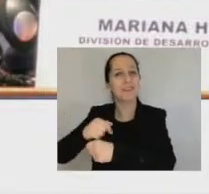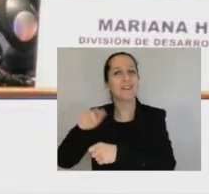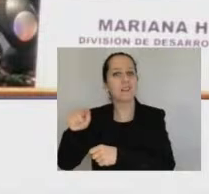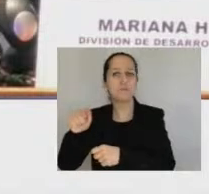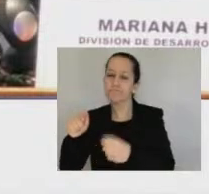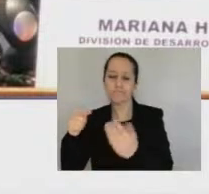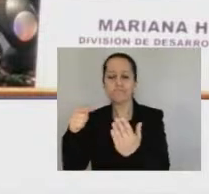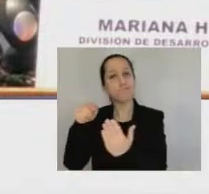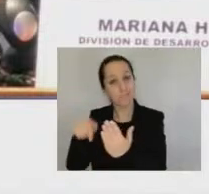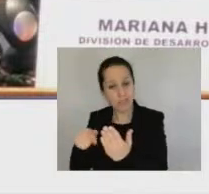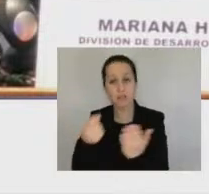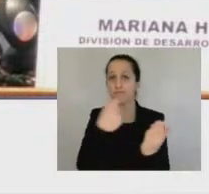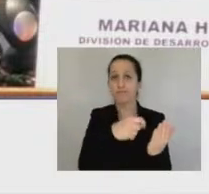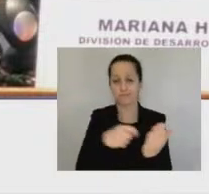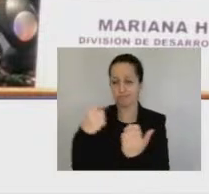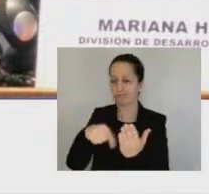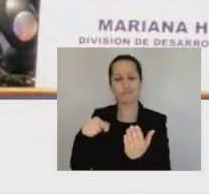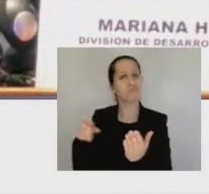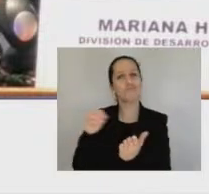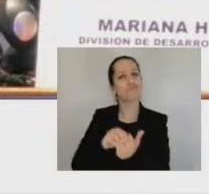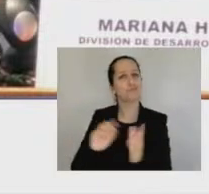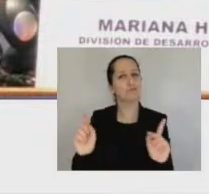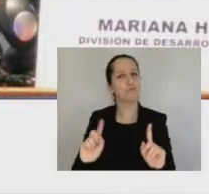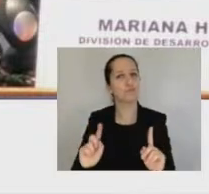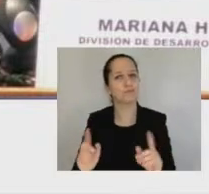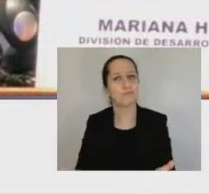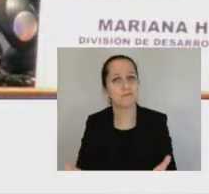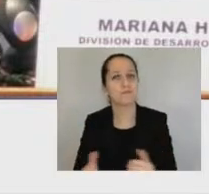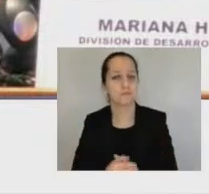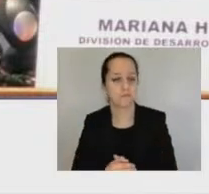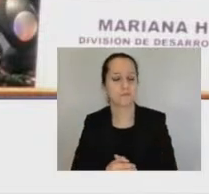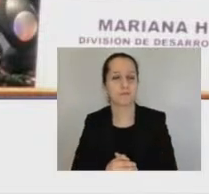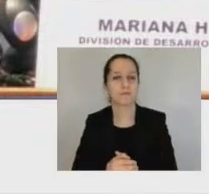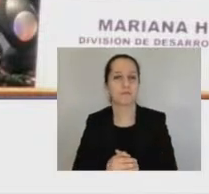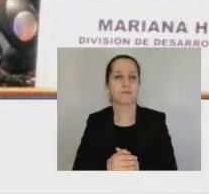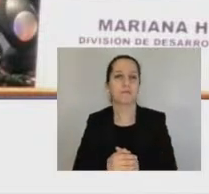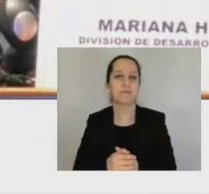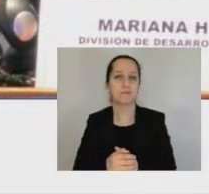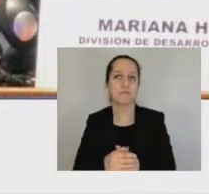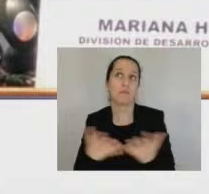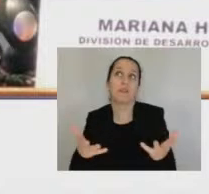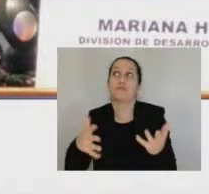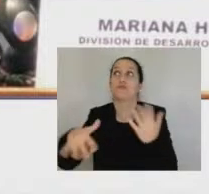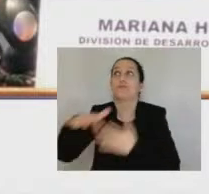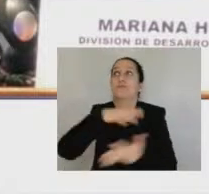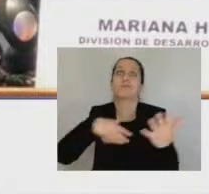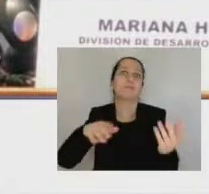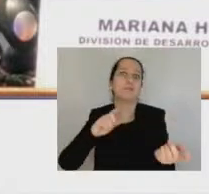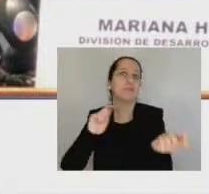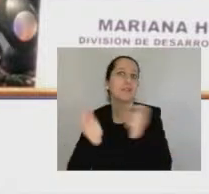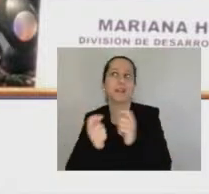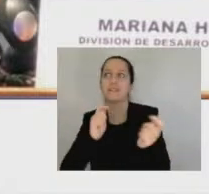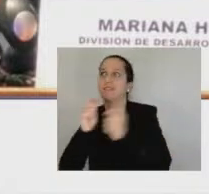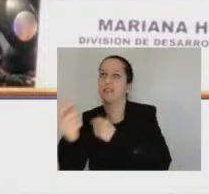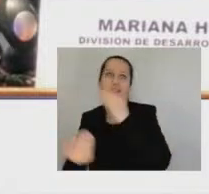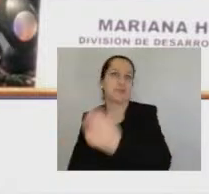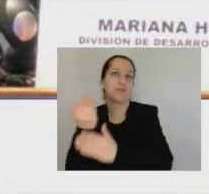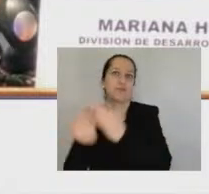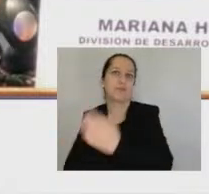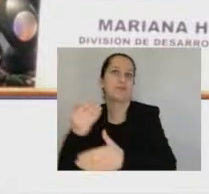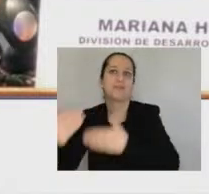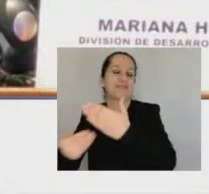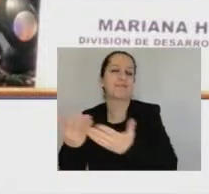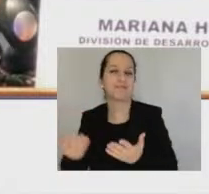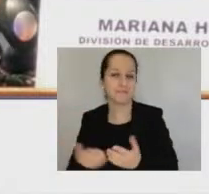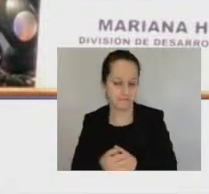that are needed to have a full productive life. And it